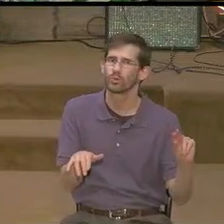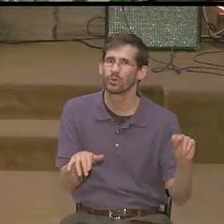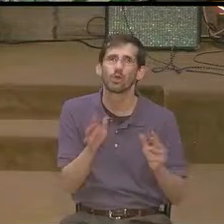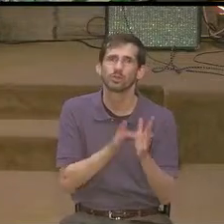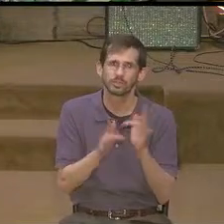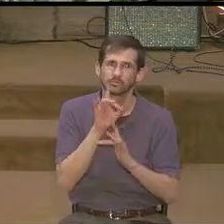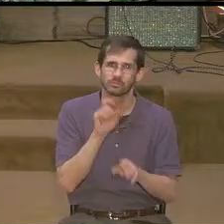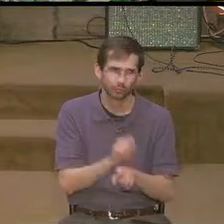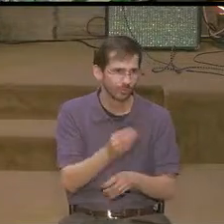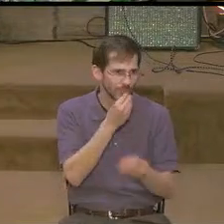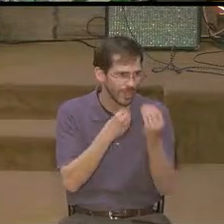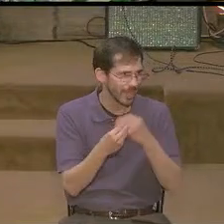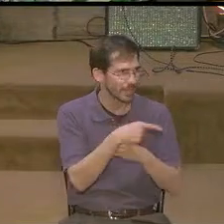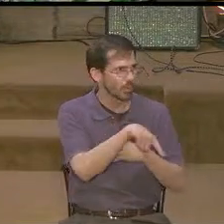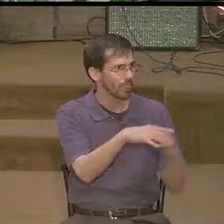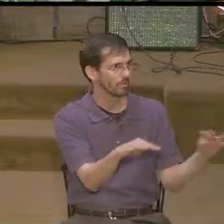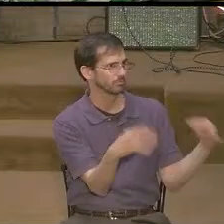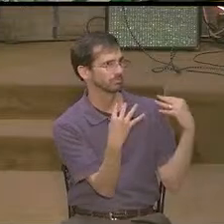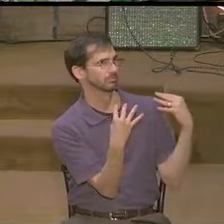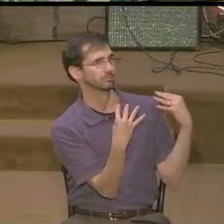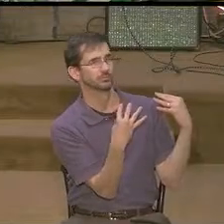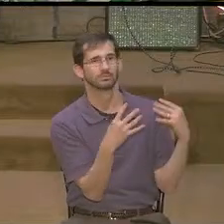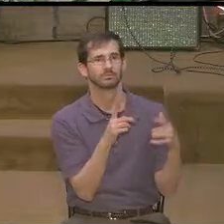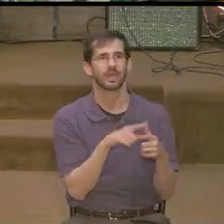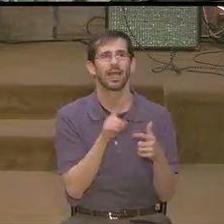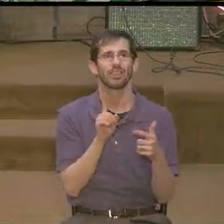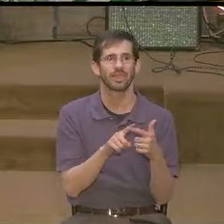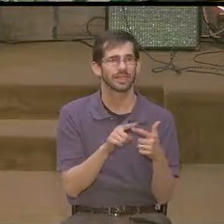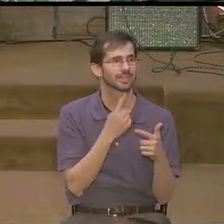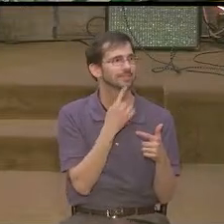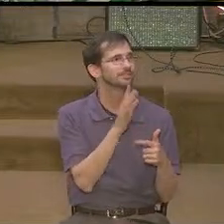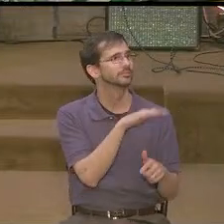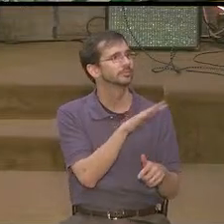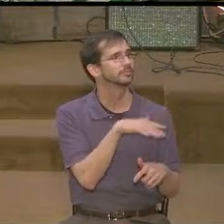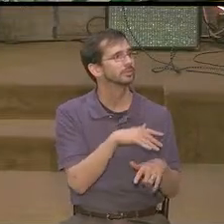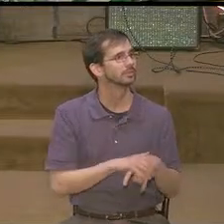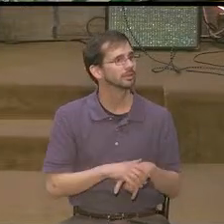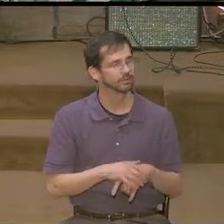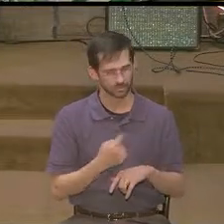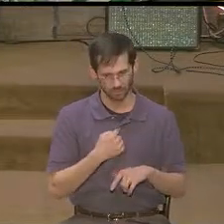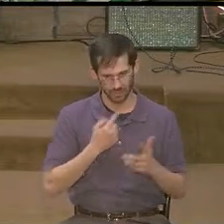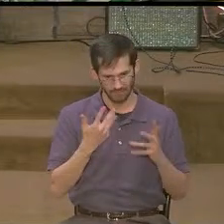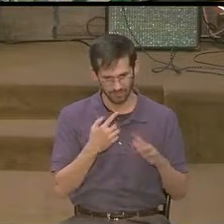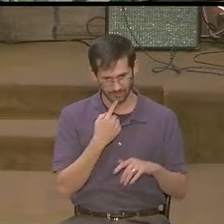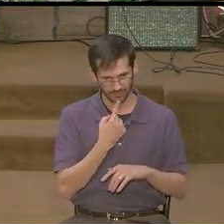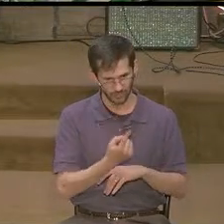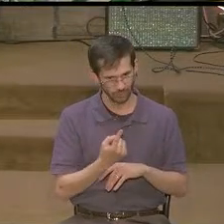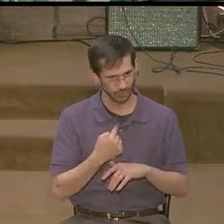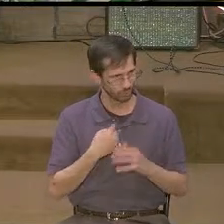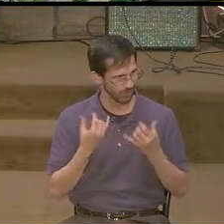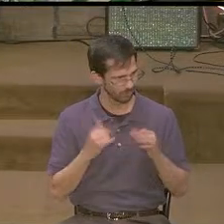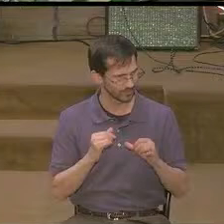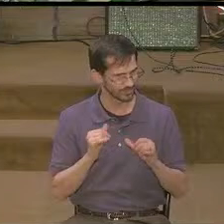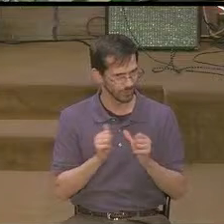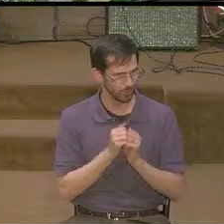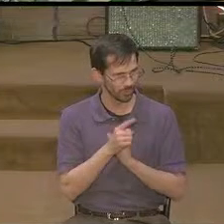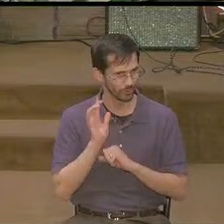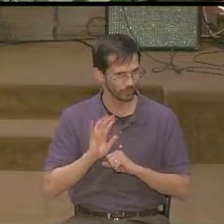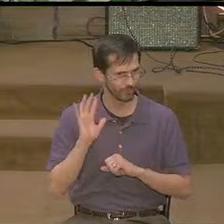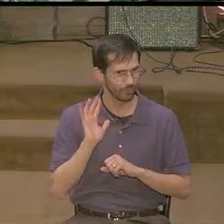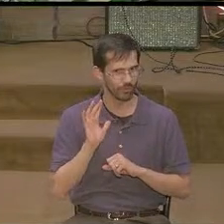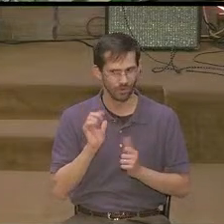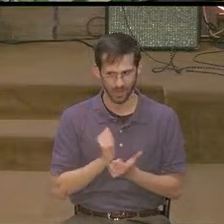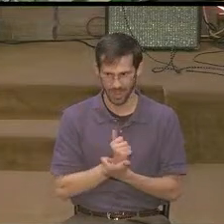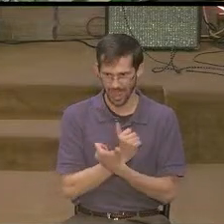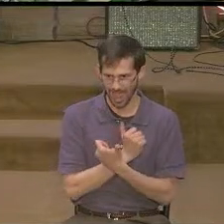What? And then he said to them, these are the words which I spoke to you while I was still with you, that all